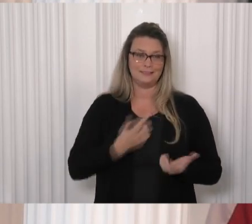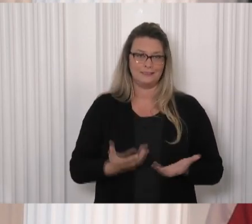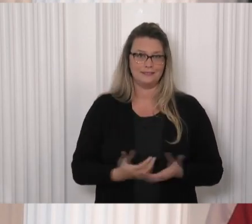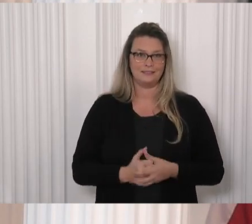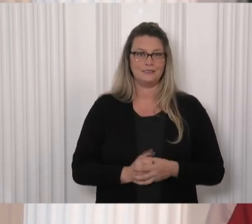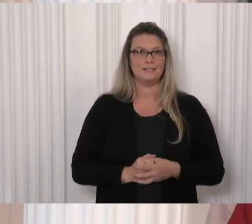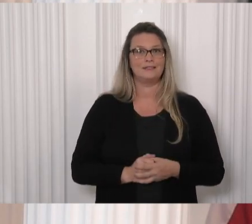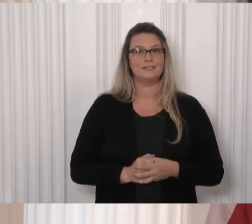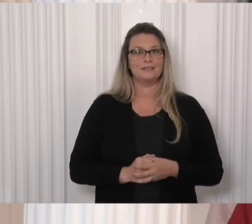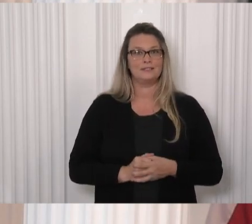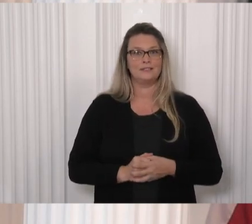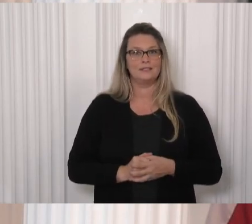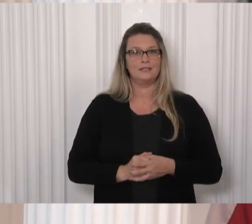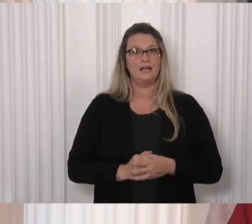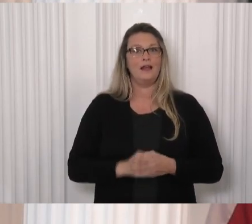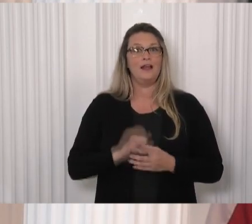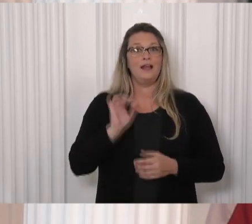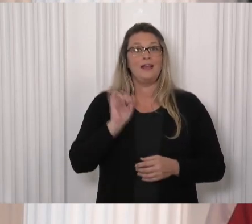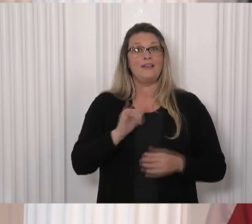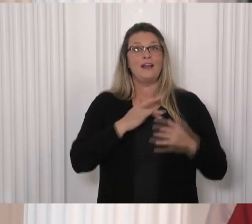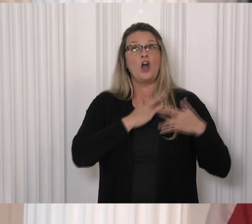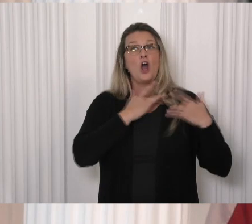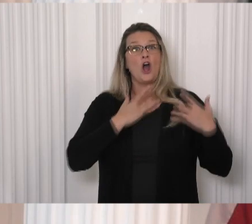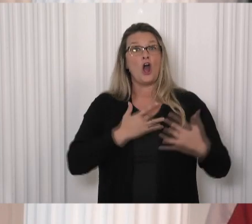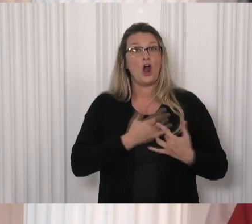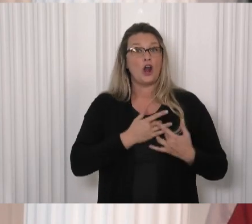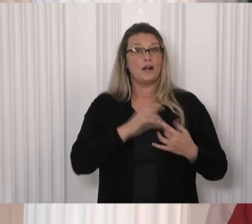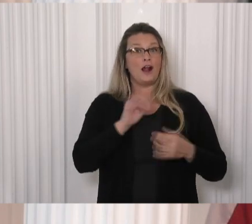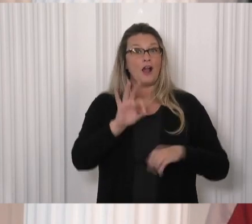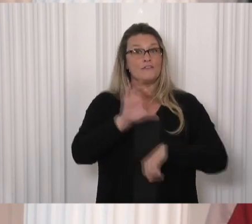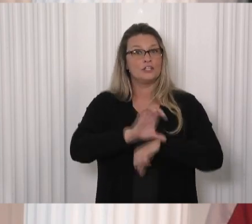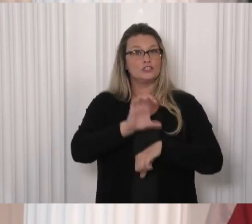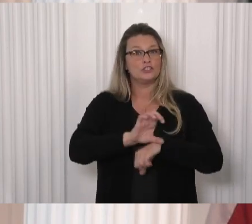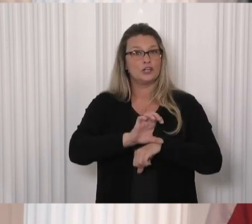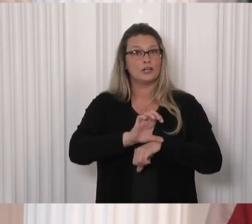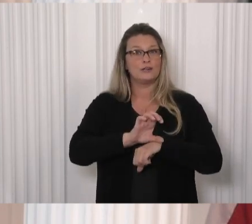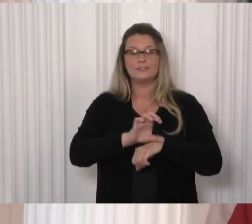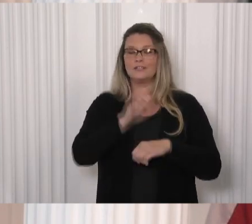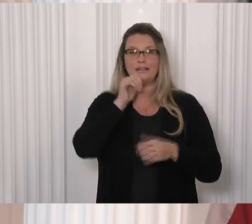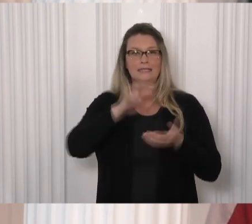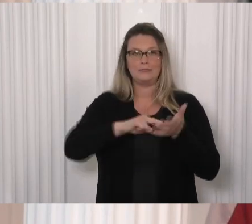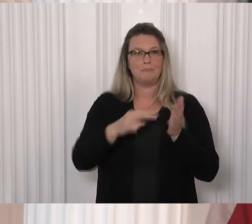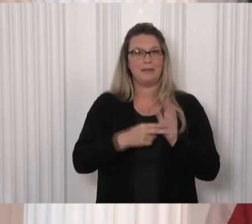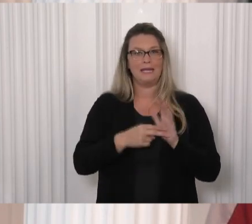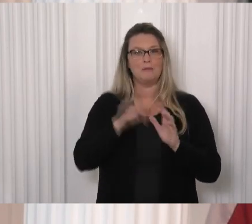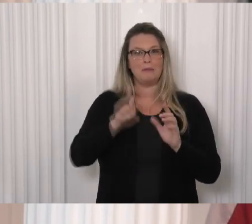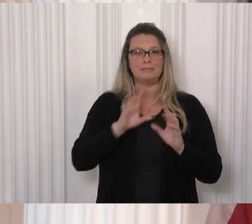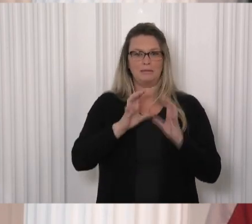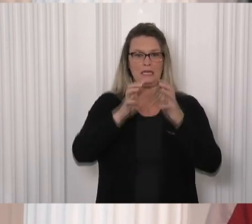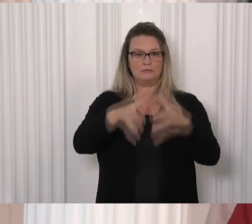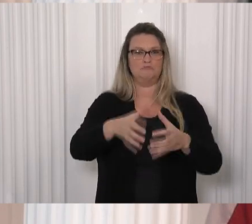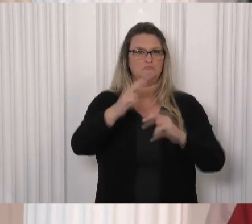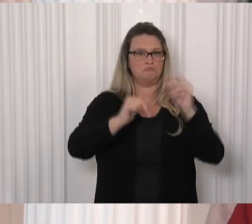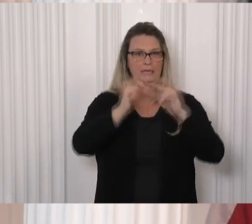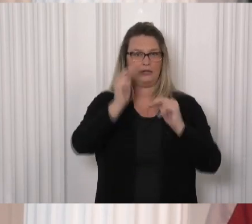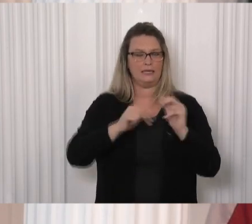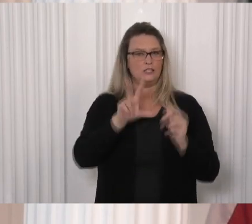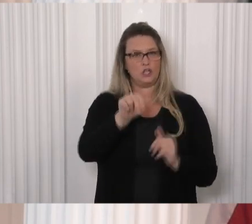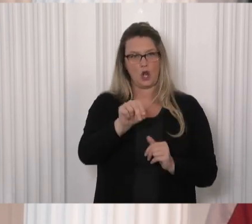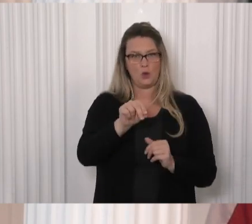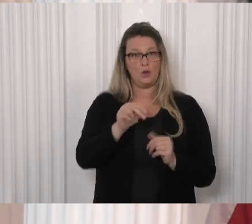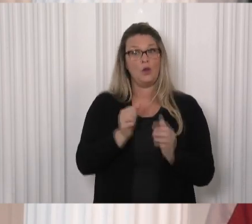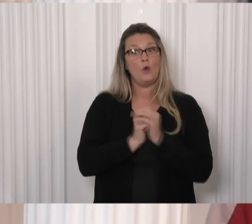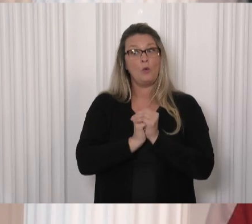leaders, et cetera, and clearly the heart of the church is not based on physical proximity. So while worship in its traditional